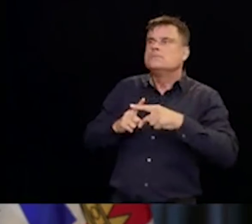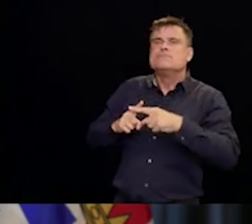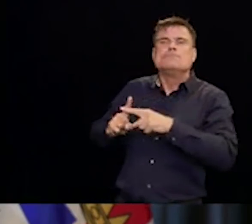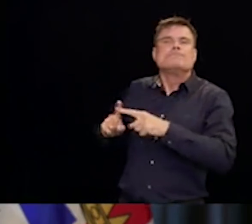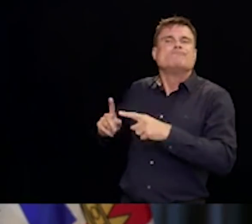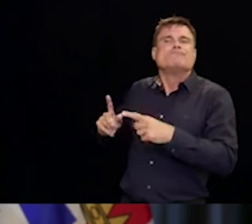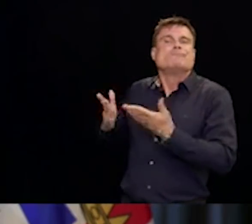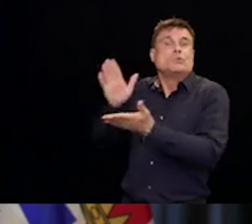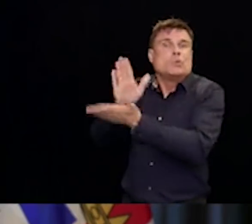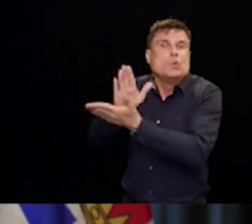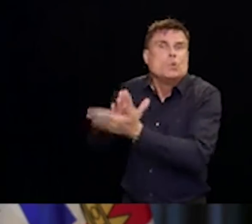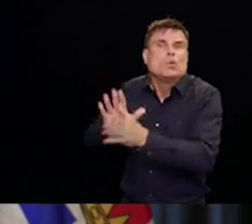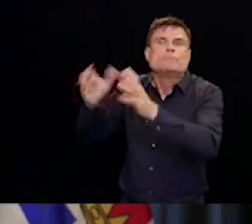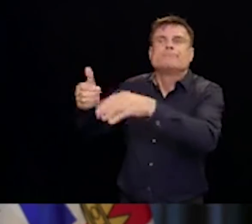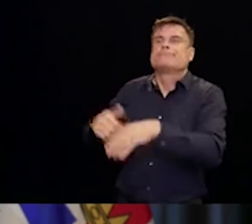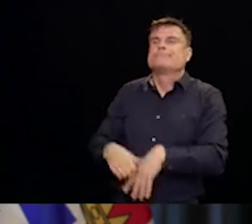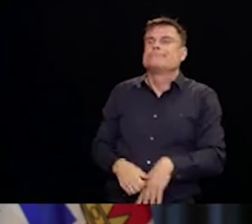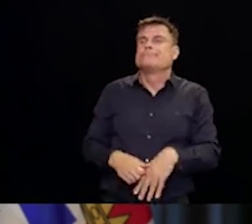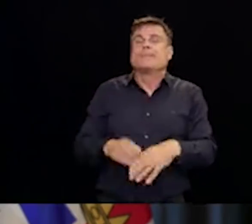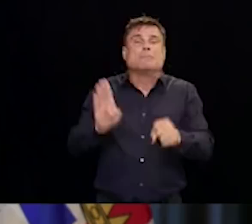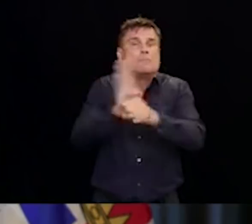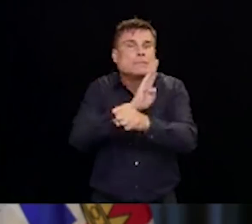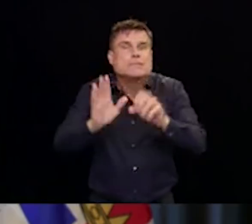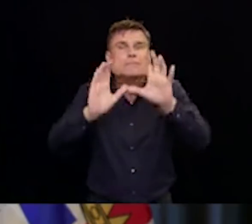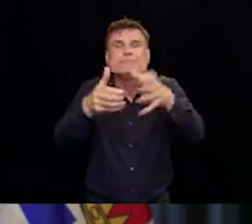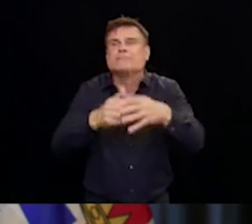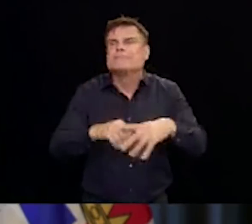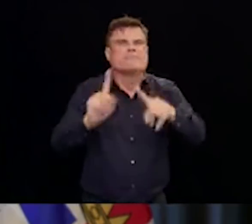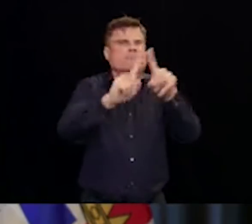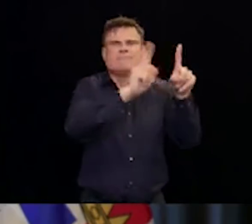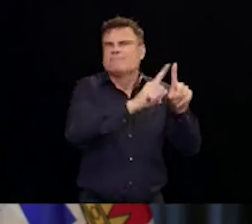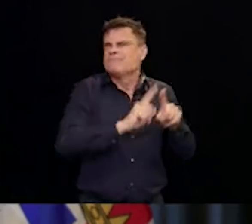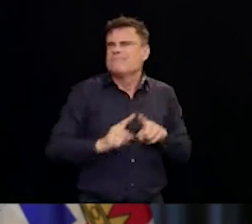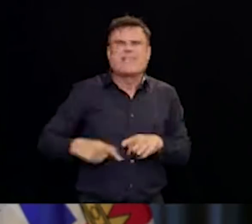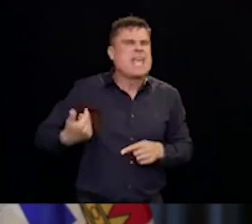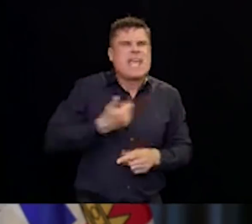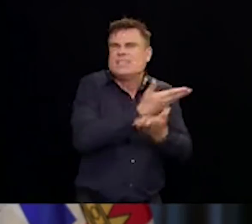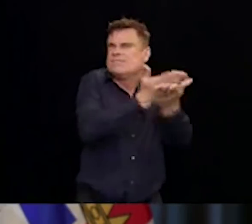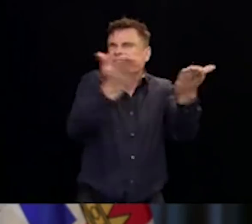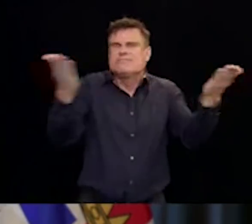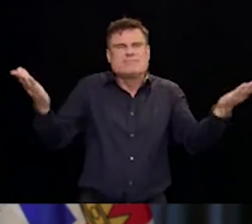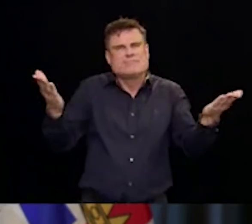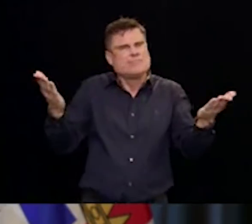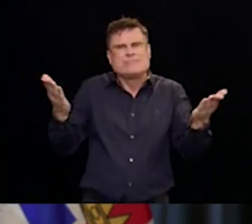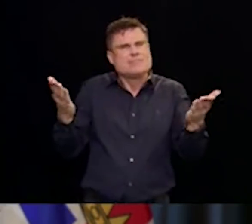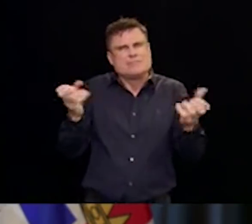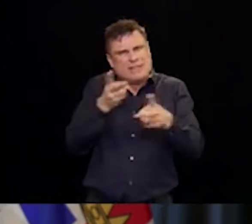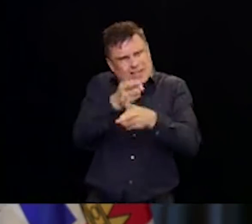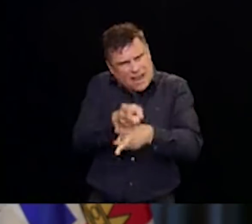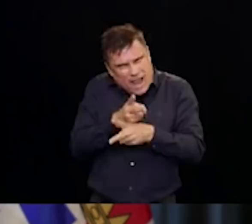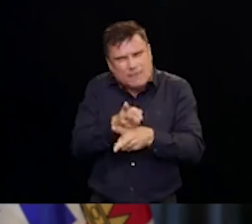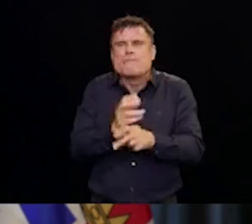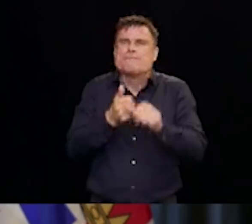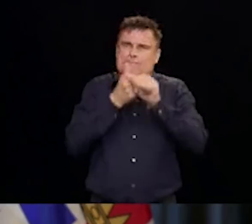host of activities that all involve people. And that's been our focus, and will continue to be our focus until we find